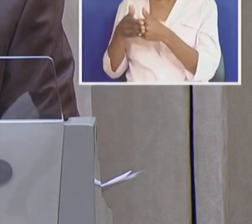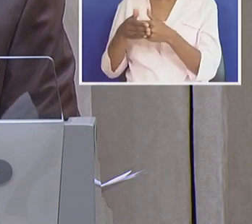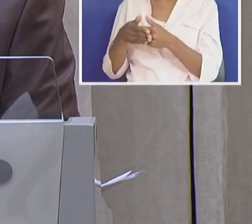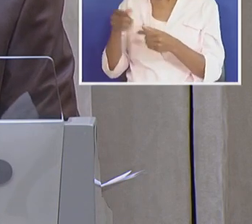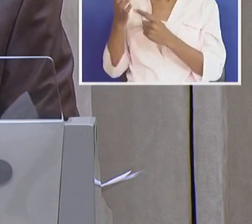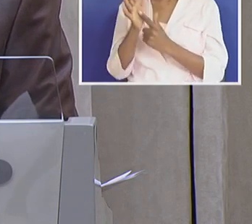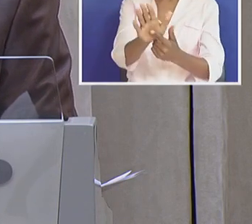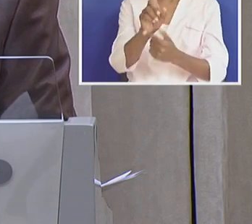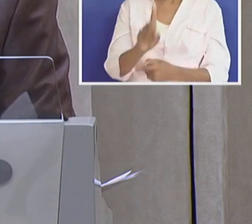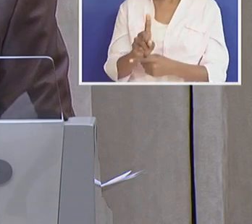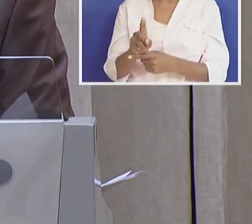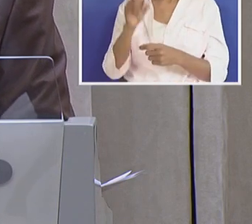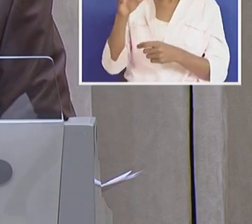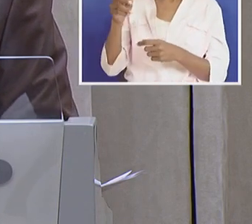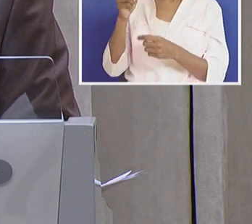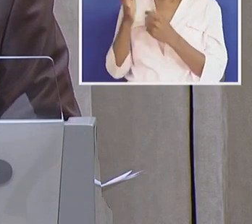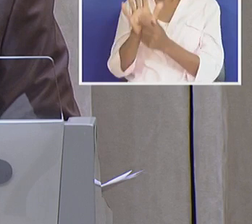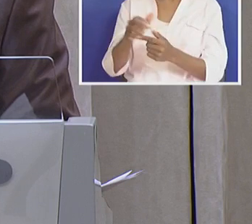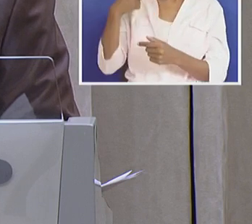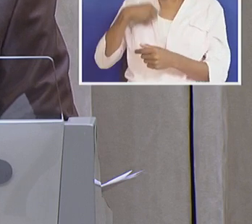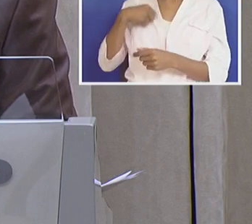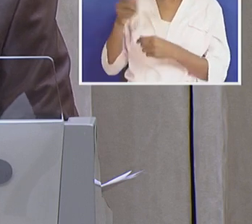a situation where the municipal council's conduct